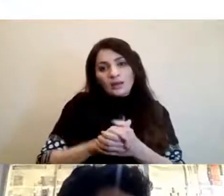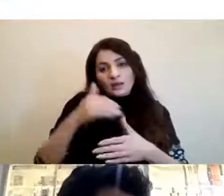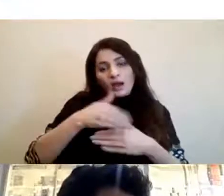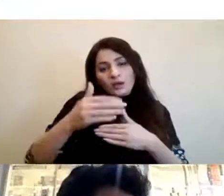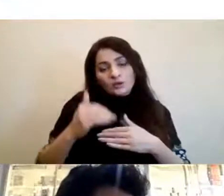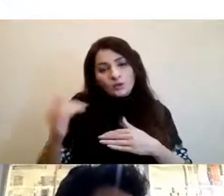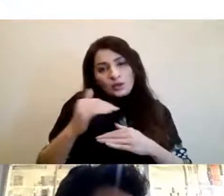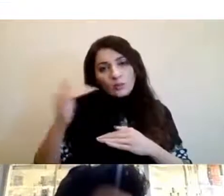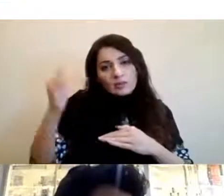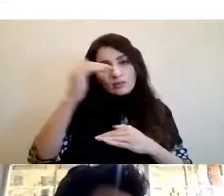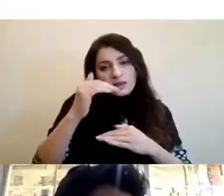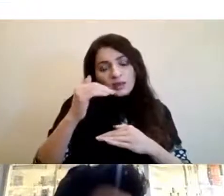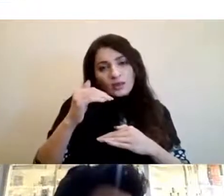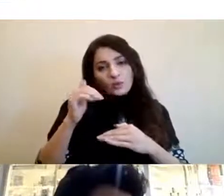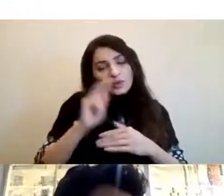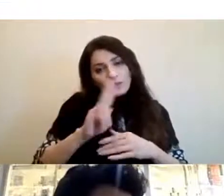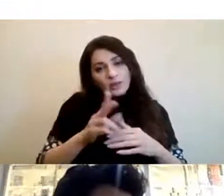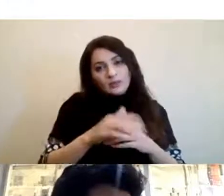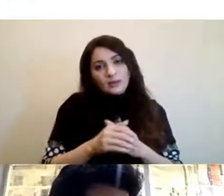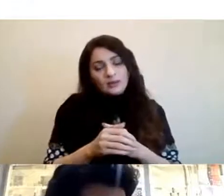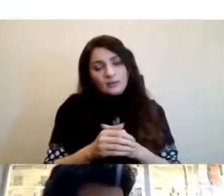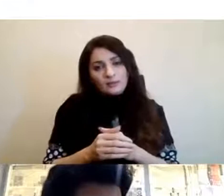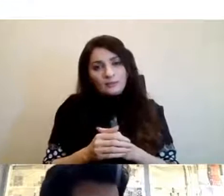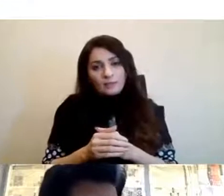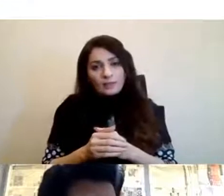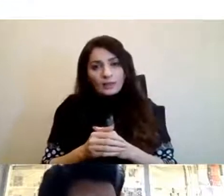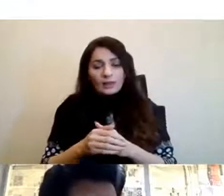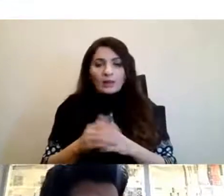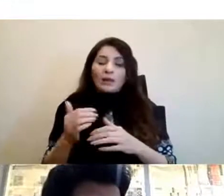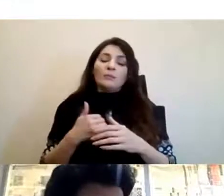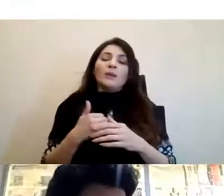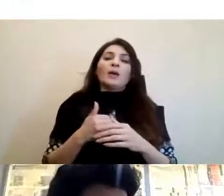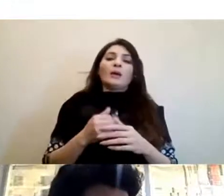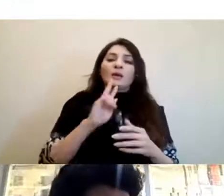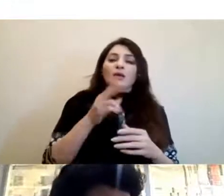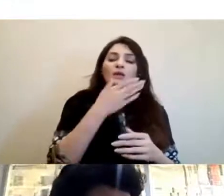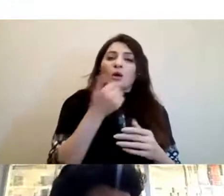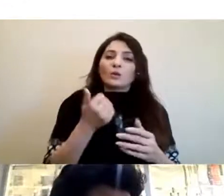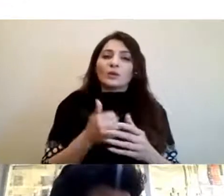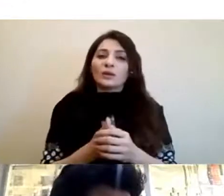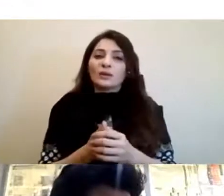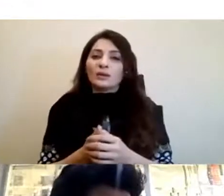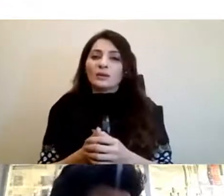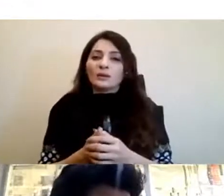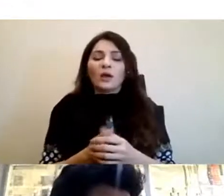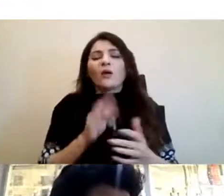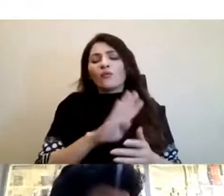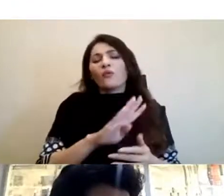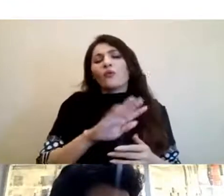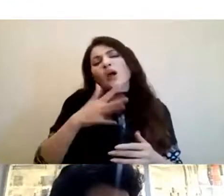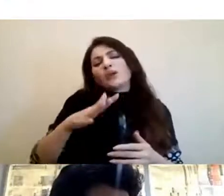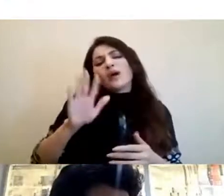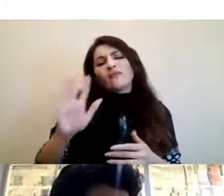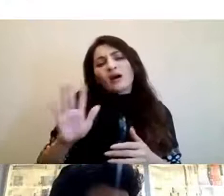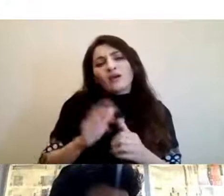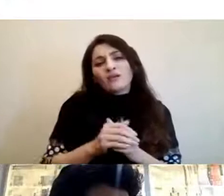space? Sure. So I'd like to draw your attention to 4 or 5 things which